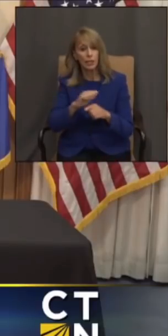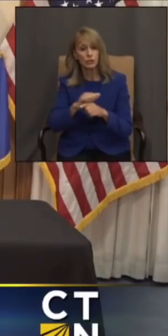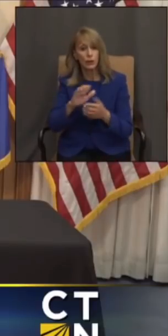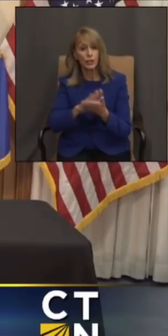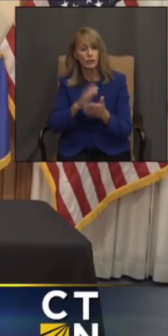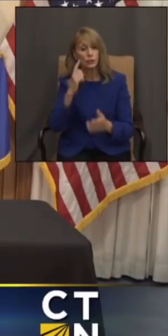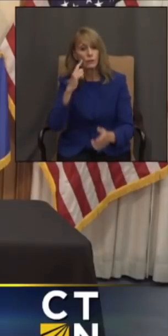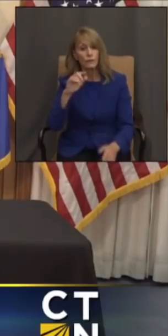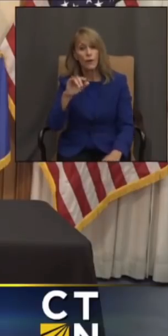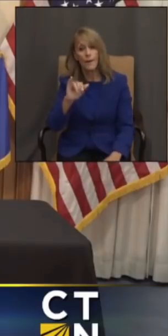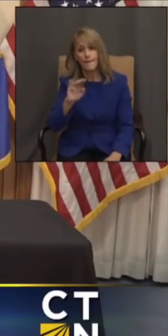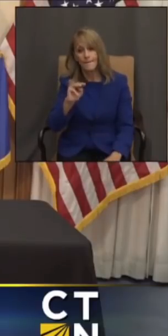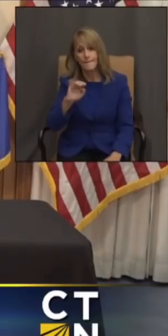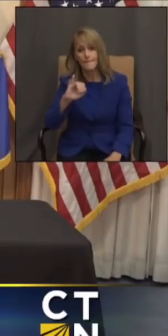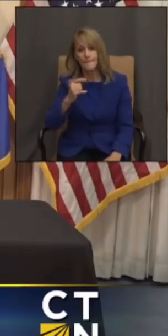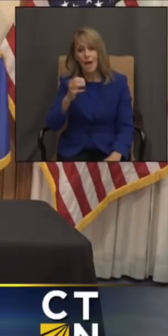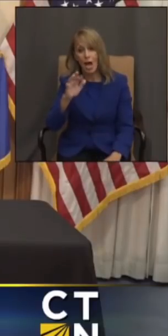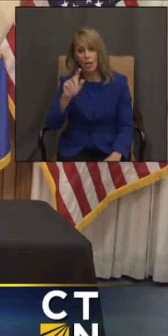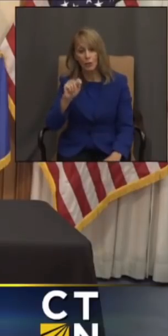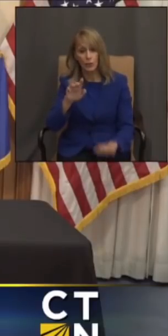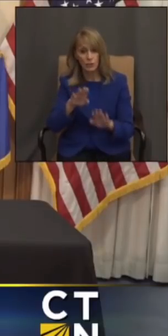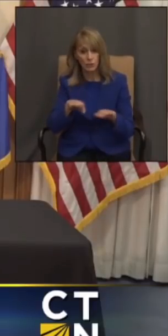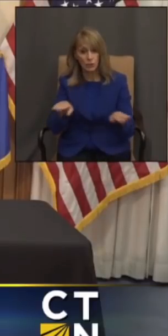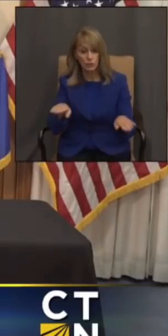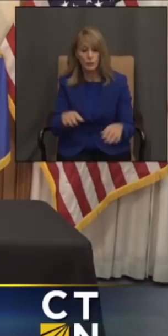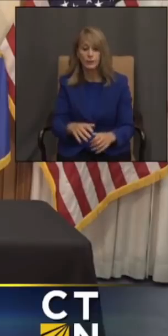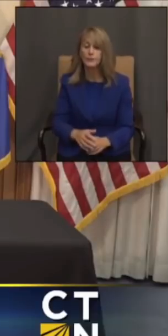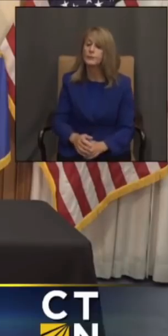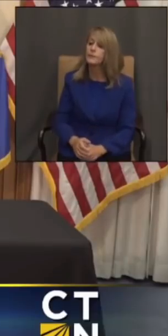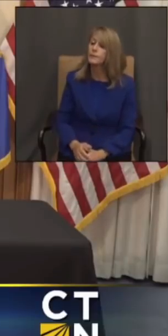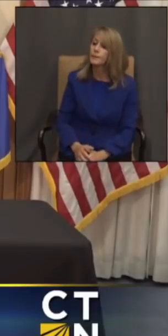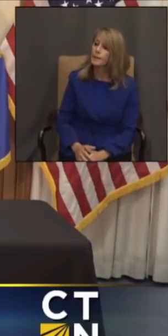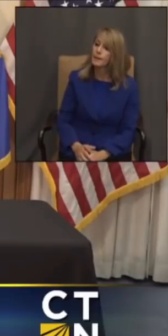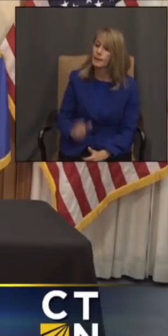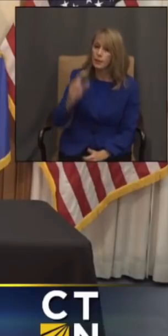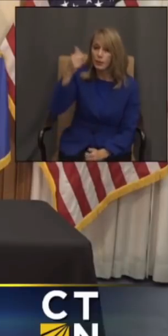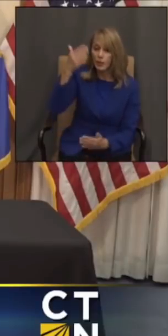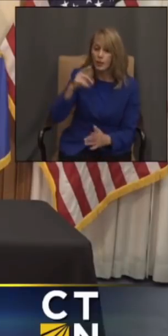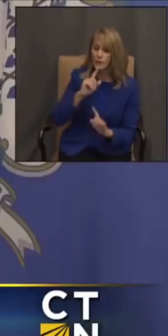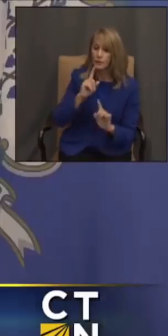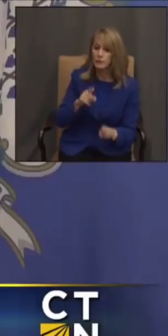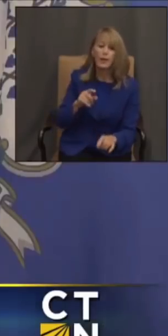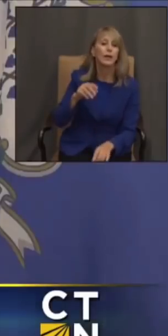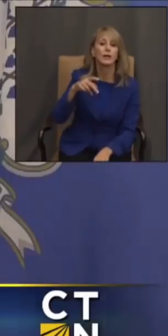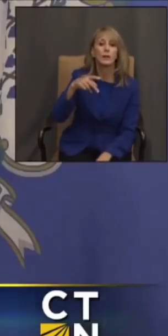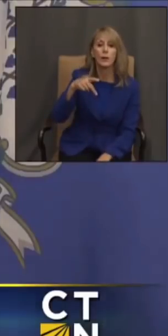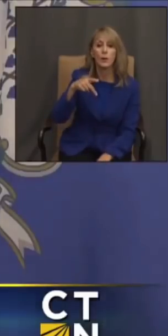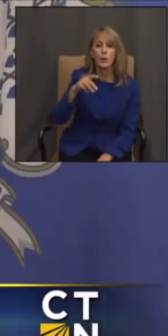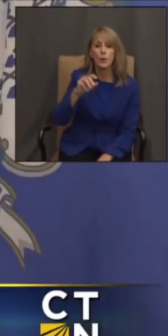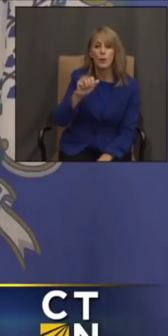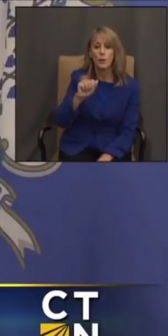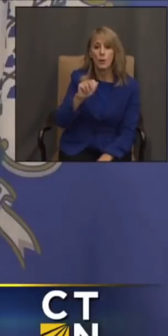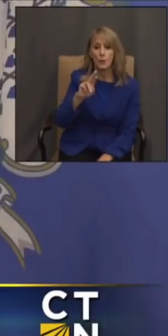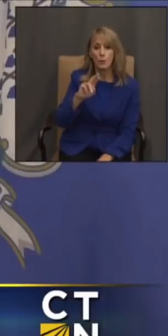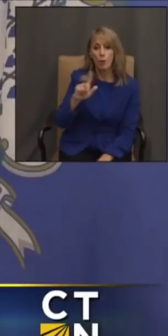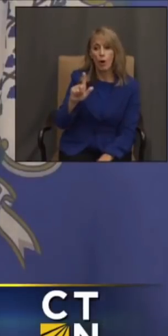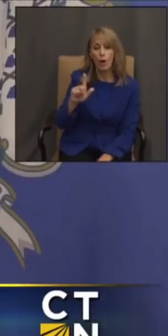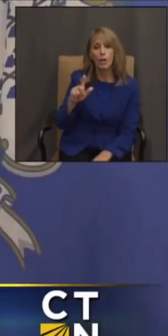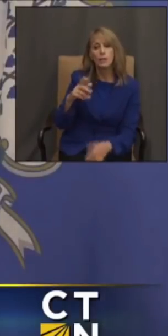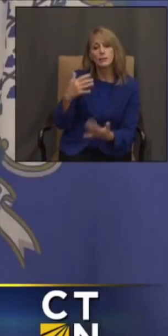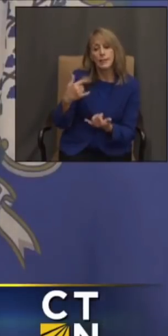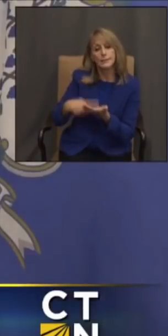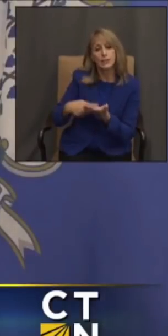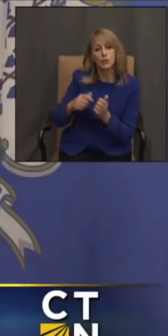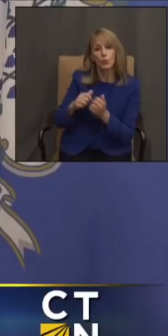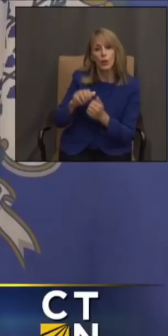migrant children? Yeah, Paul Mounds was talking to the White